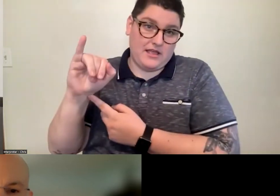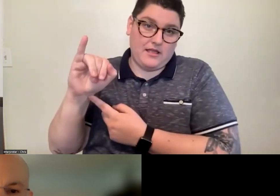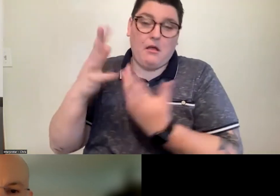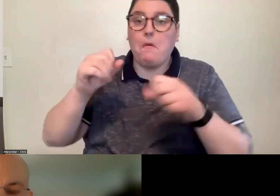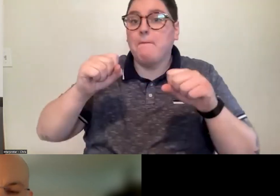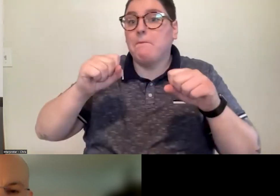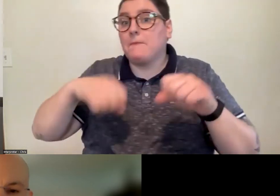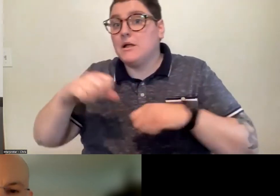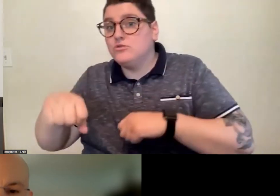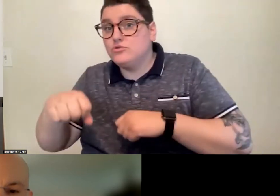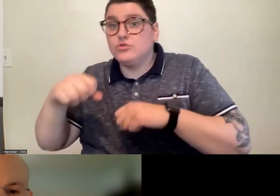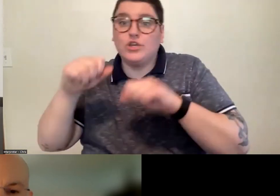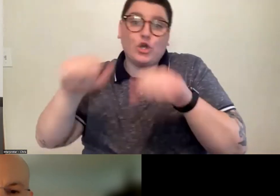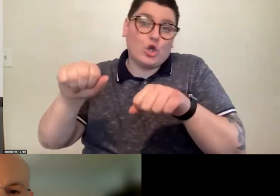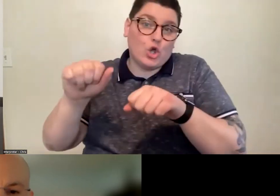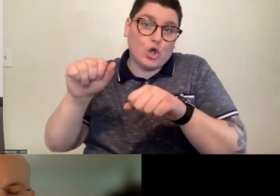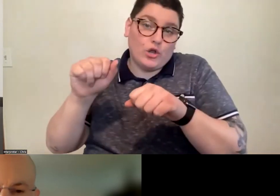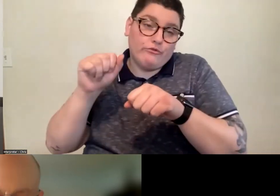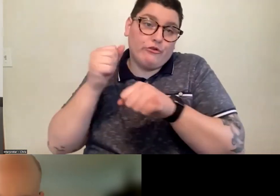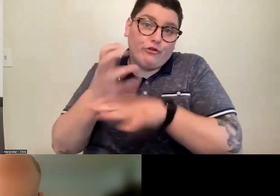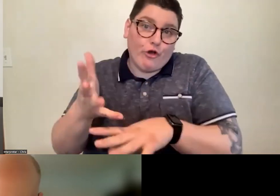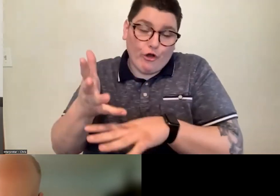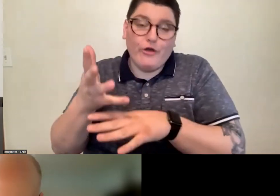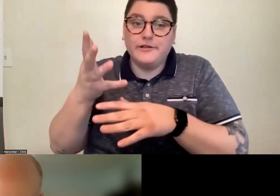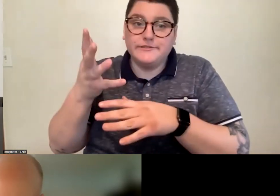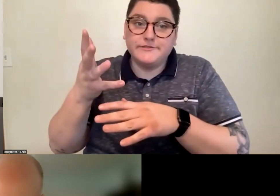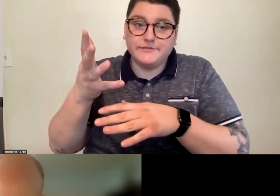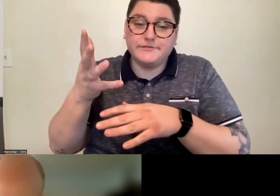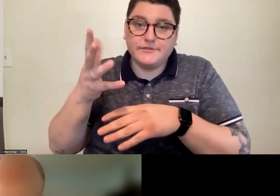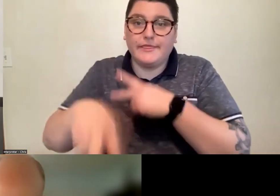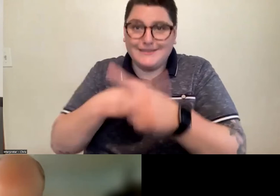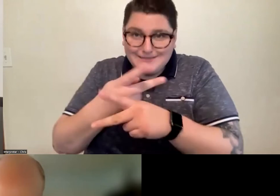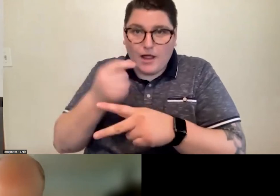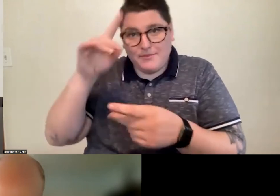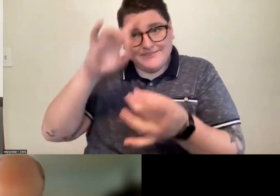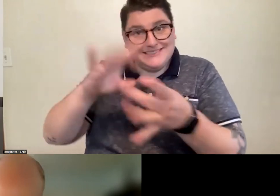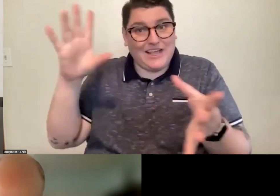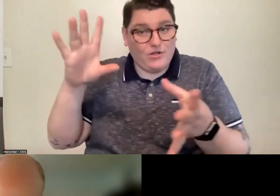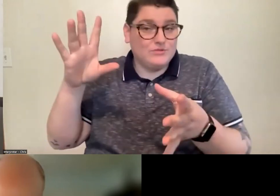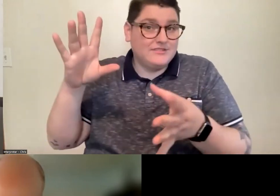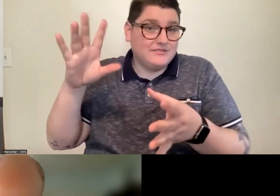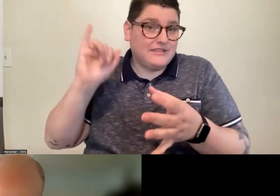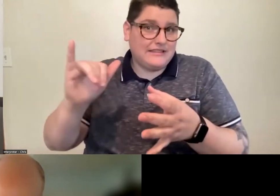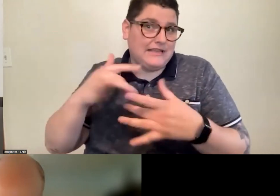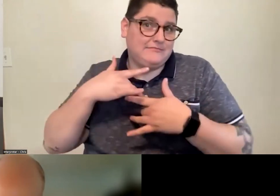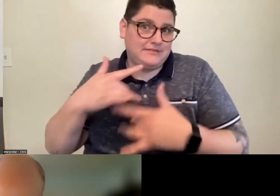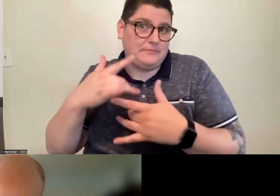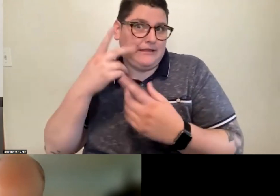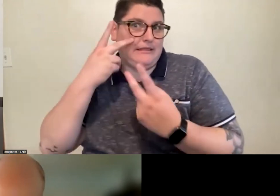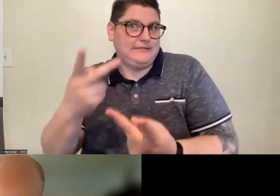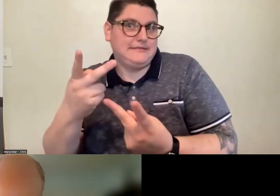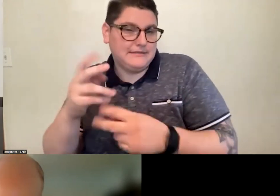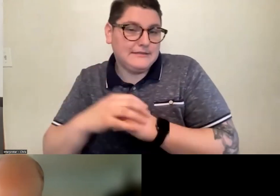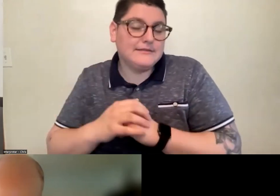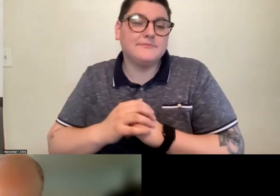potentially specifically to contributing to the nature and form of the psychotic symptoms that are observed.